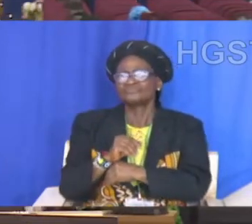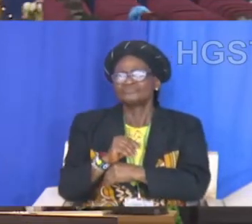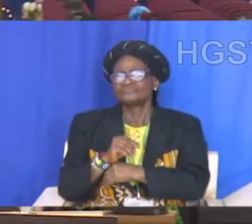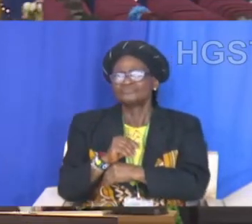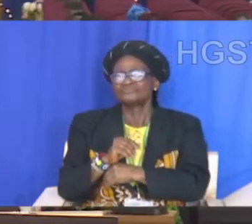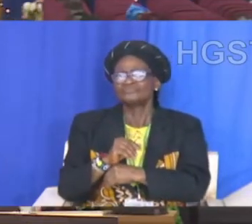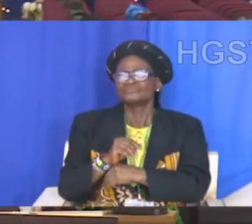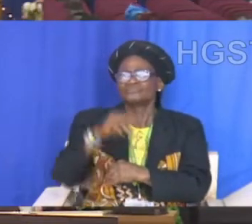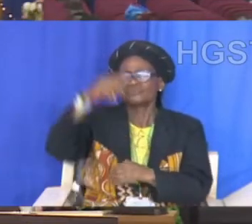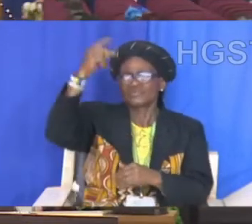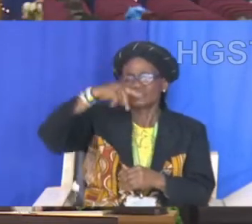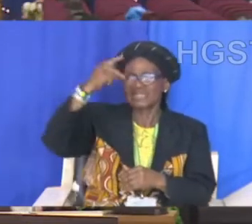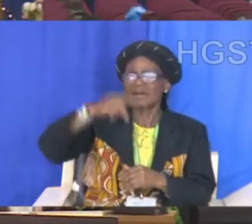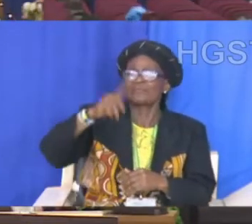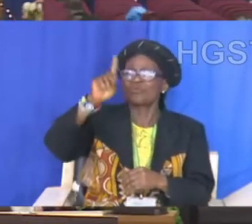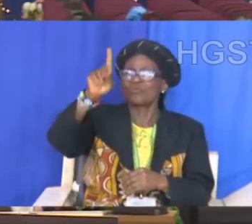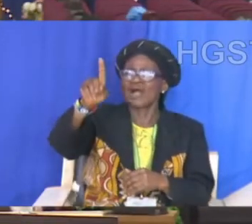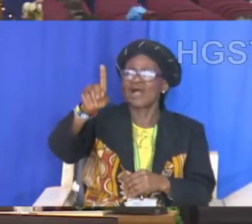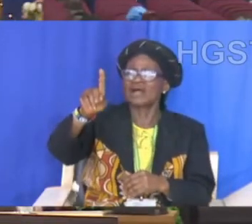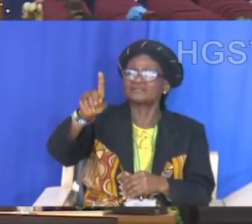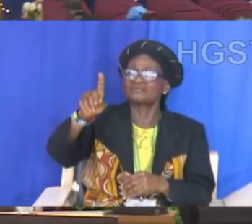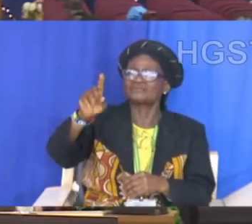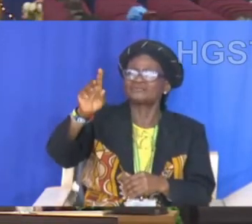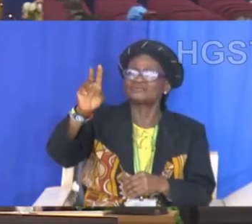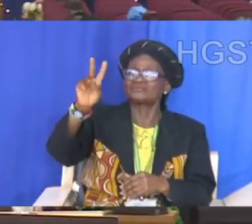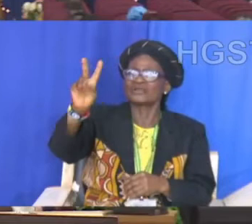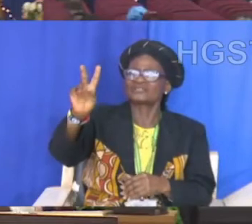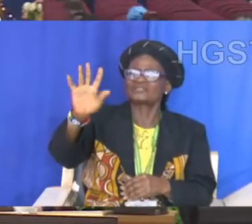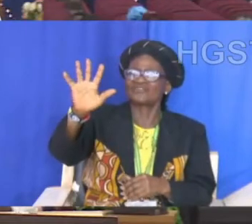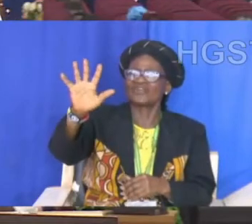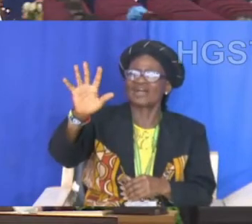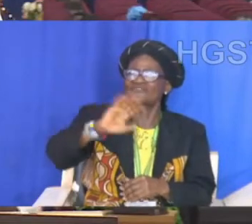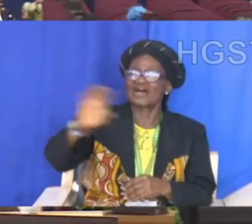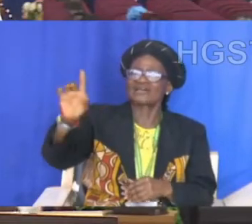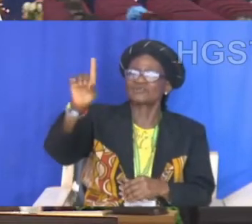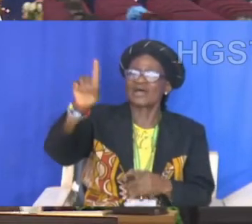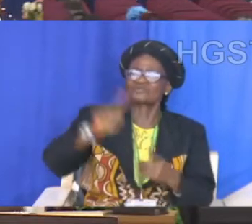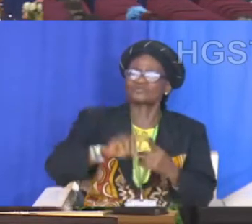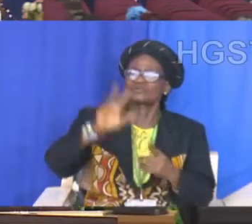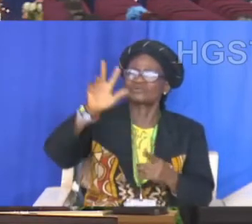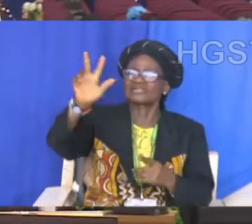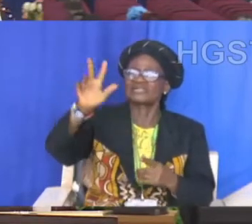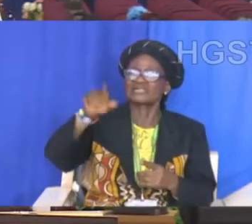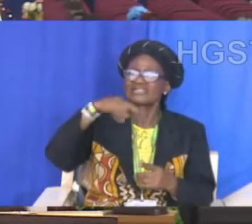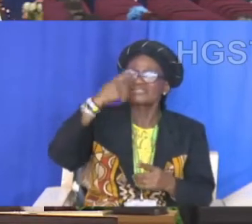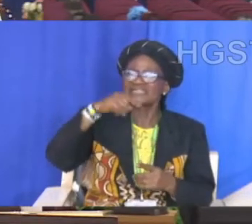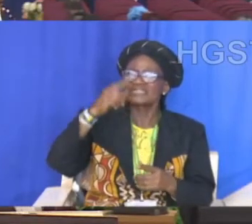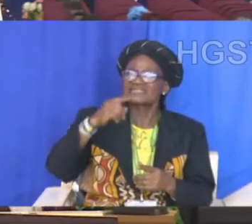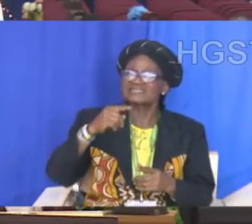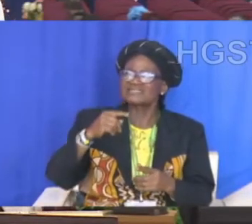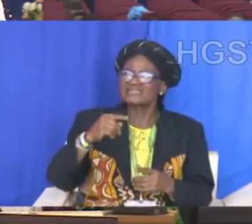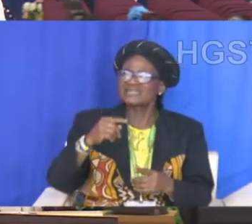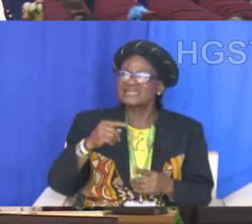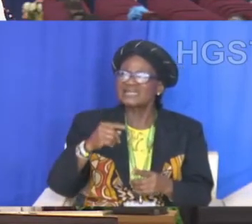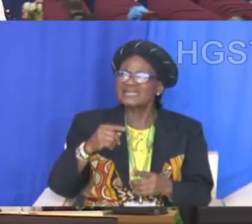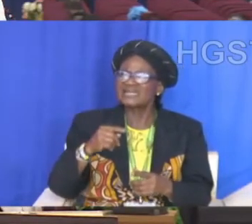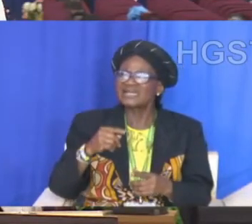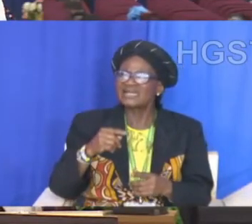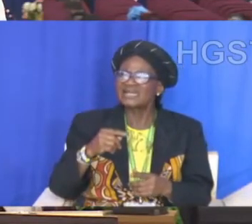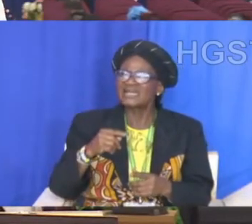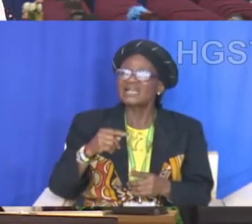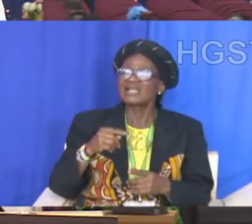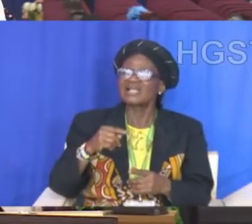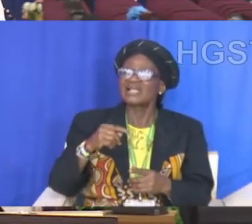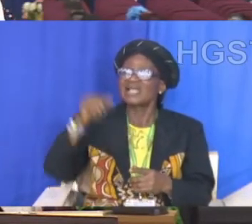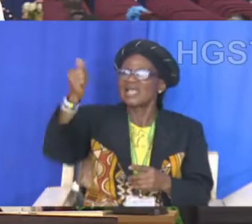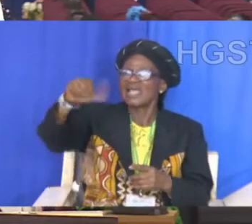Psalm 125 from verse 1 to 3. Psalm 125 from verse 1 to 3 says, if you will put your trust in God, you'll